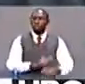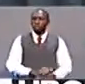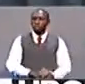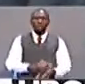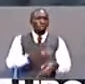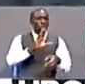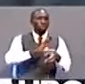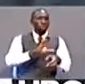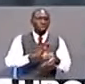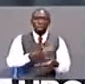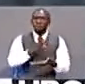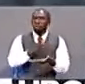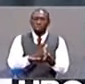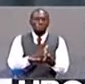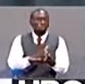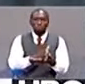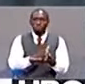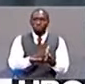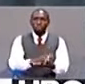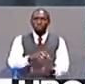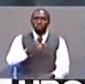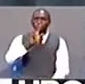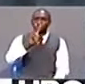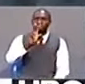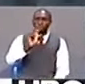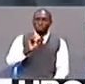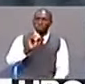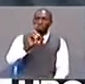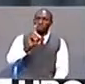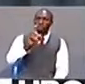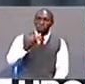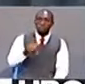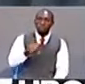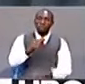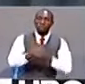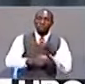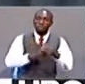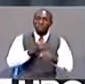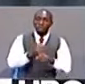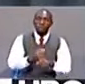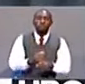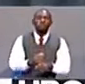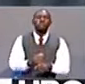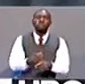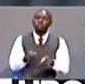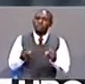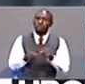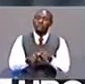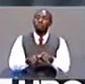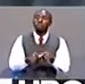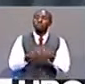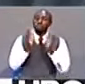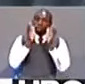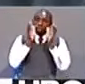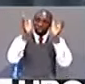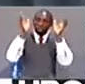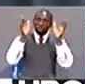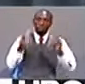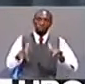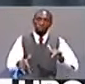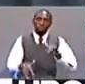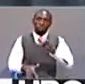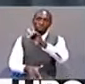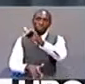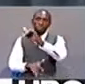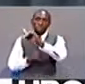In 2017, again, they make sure when the Archbishop made another journey to India, the